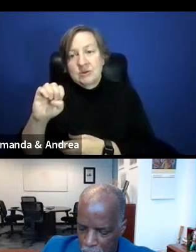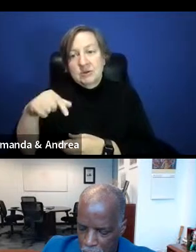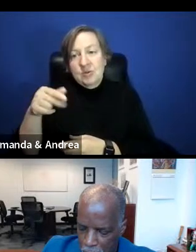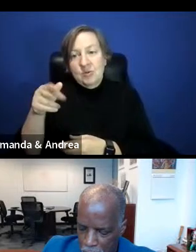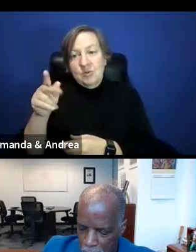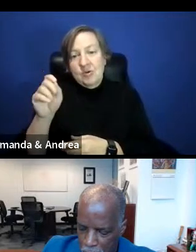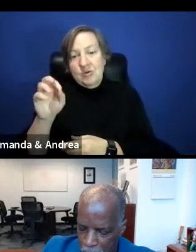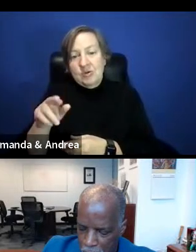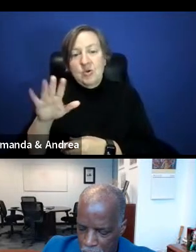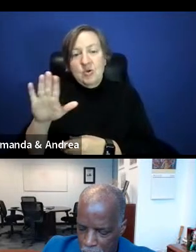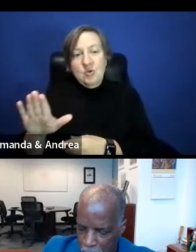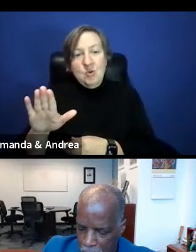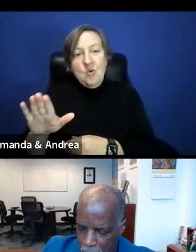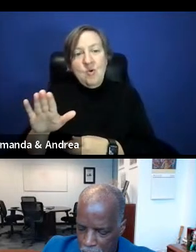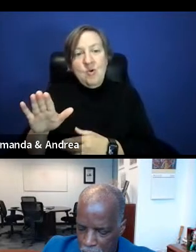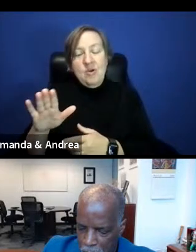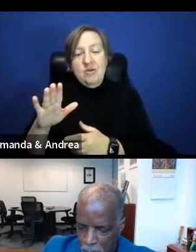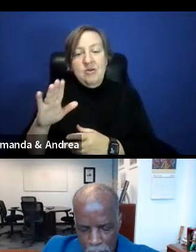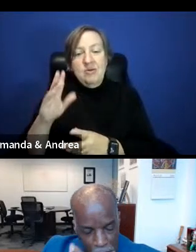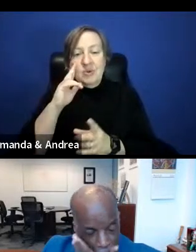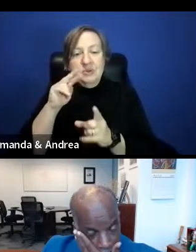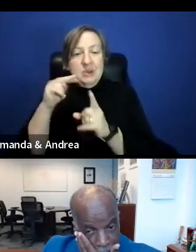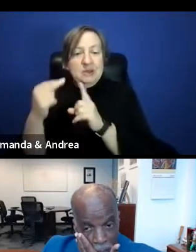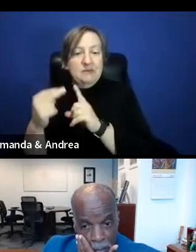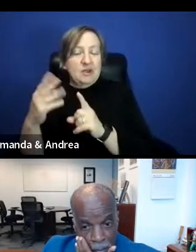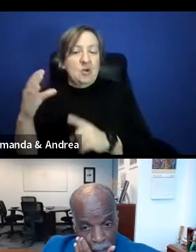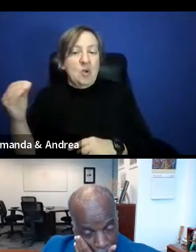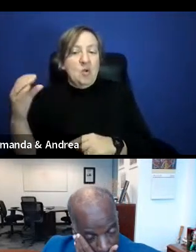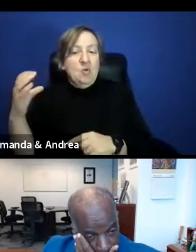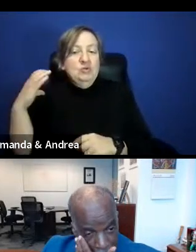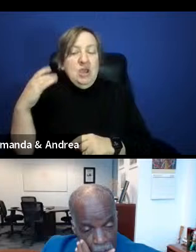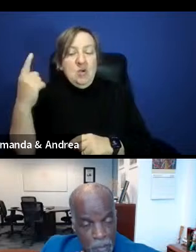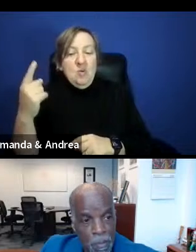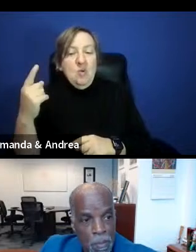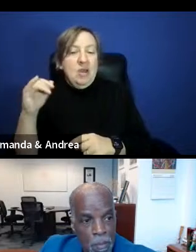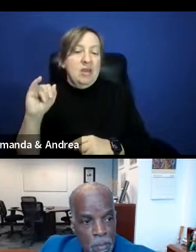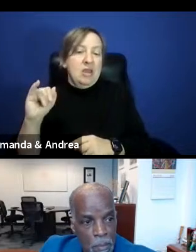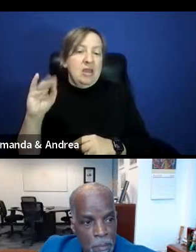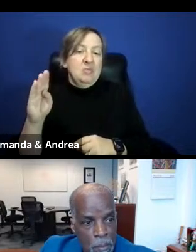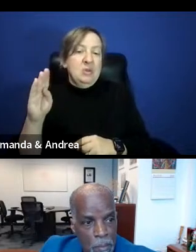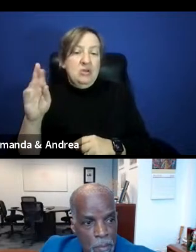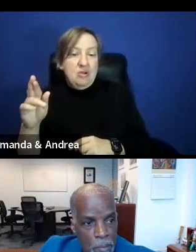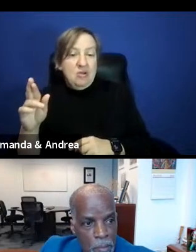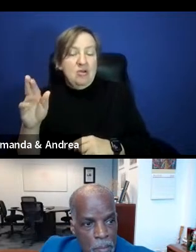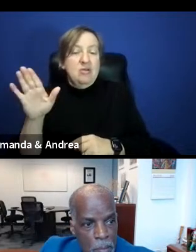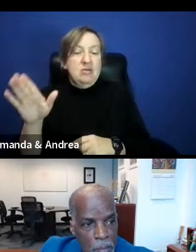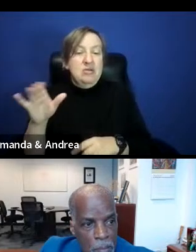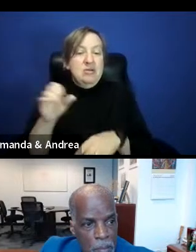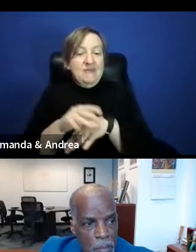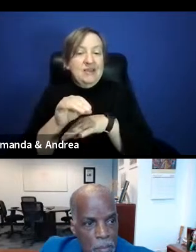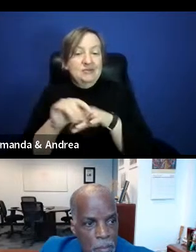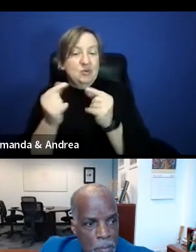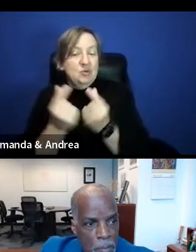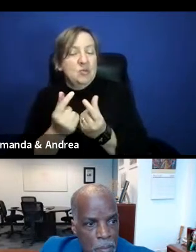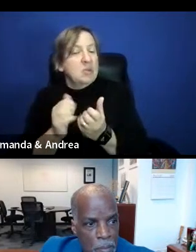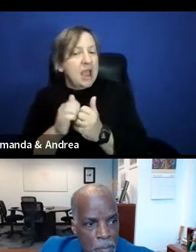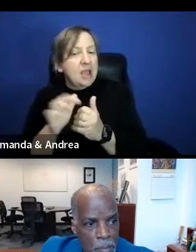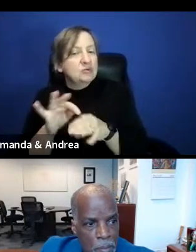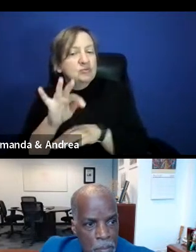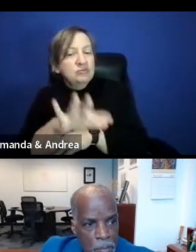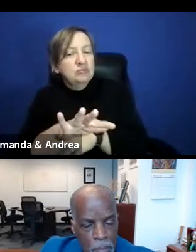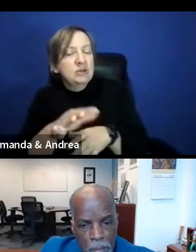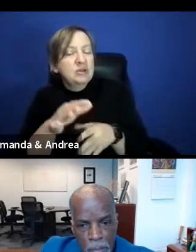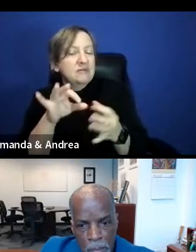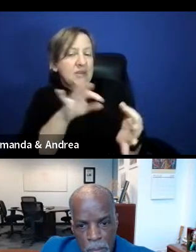perspective, co-chairing one of the advisory groups on IBR, I'd love to hear your experience in terms of being able to provide input to the program.